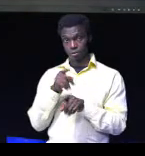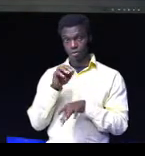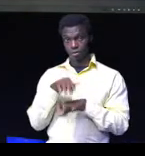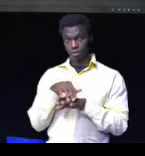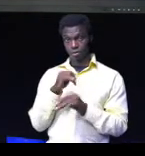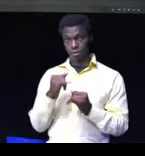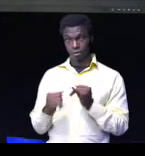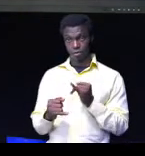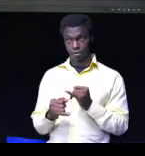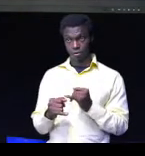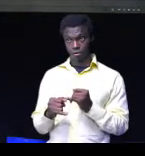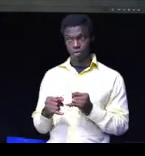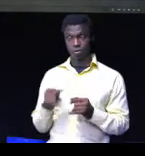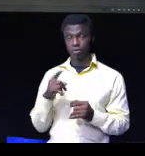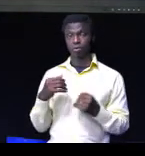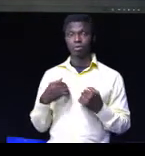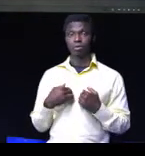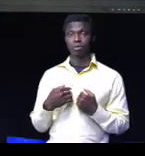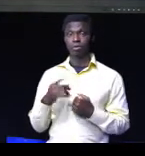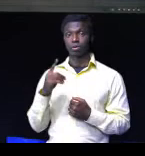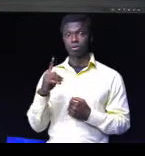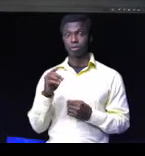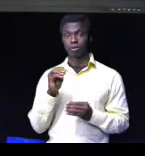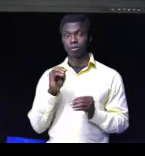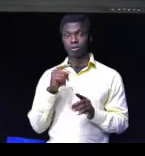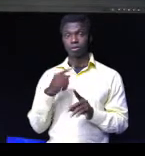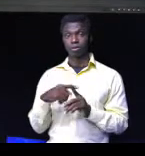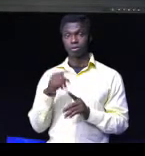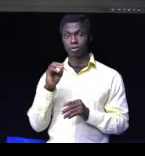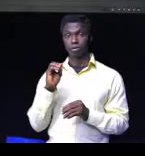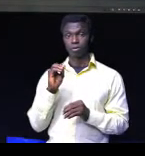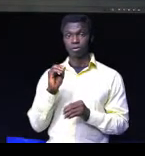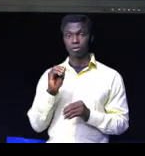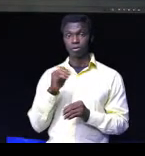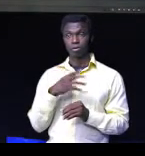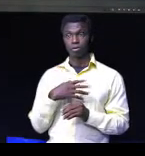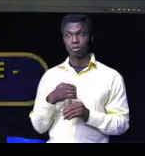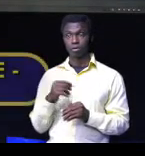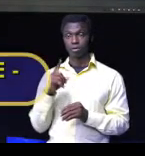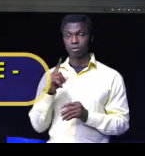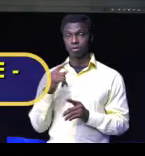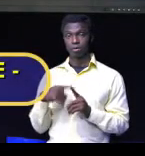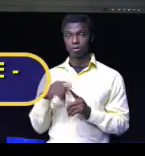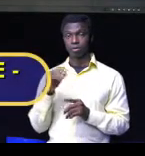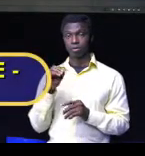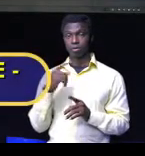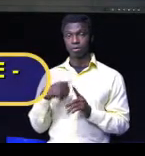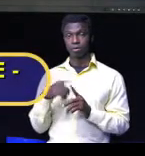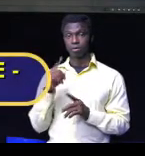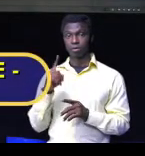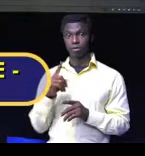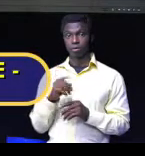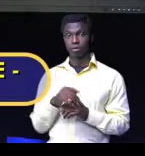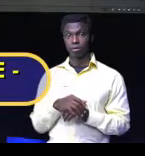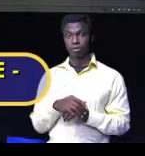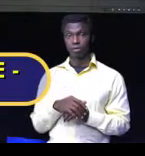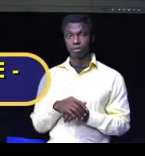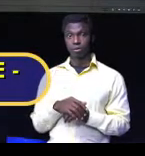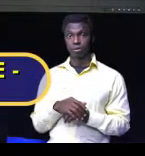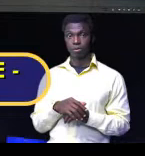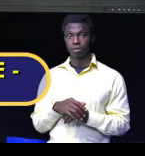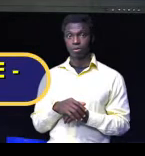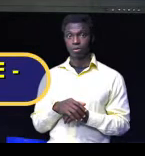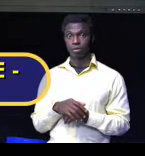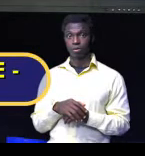you have 1, and here 0 plus 0 is 0, and here 1 plus 0 plus 1. Here 1 plus 0